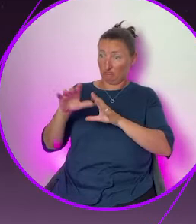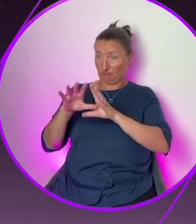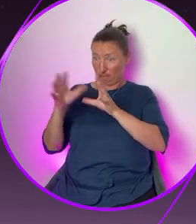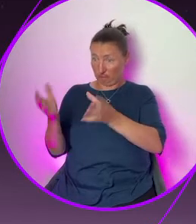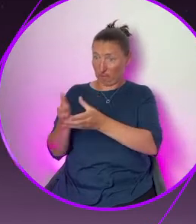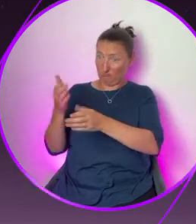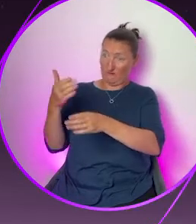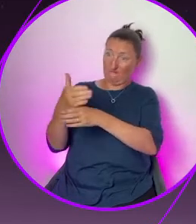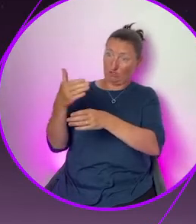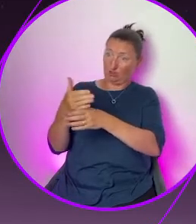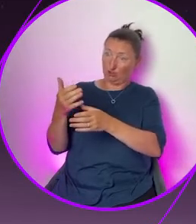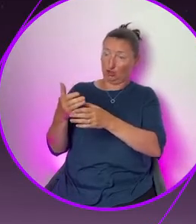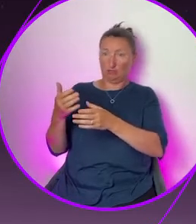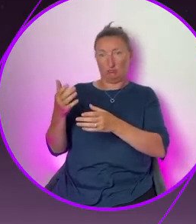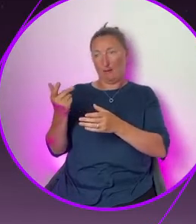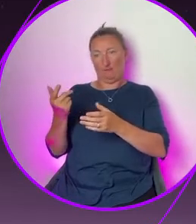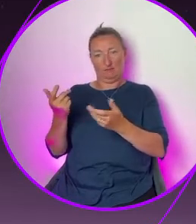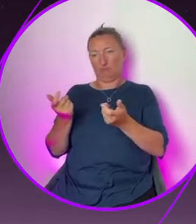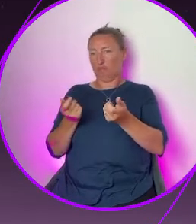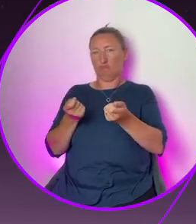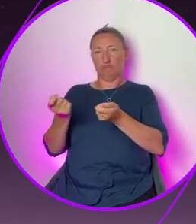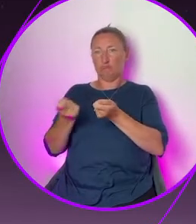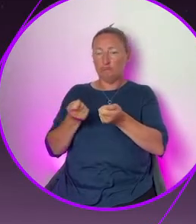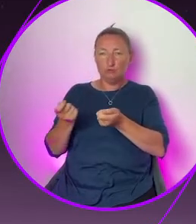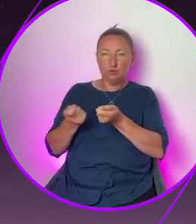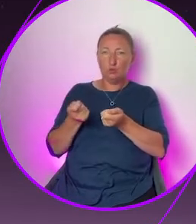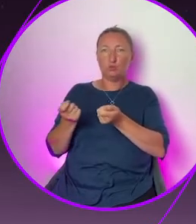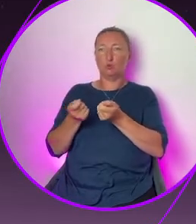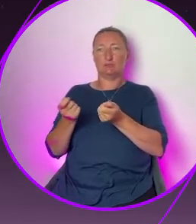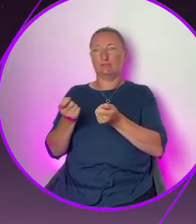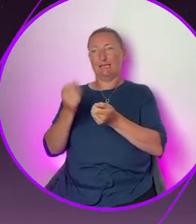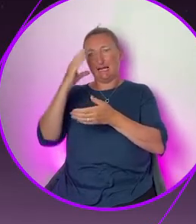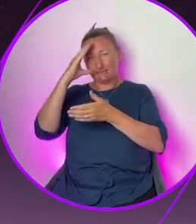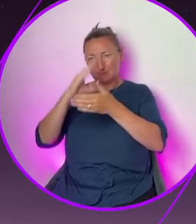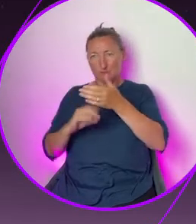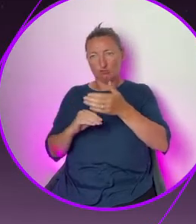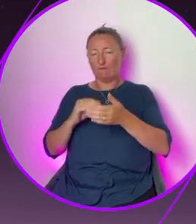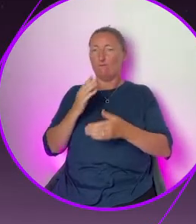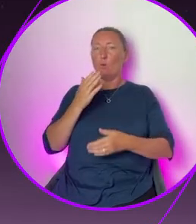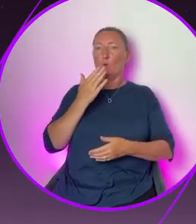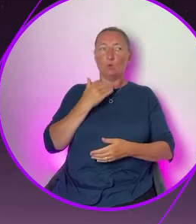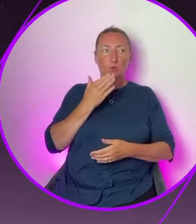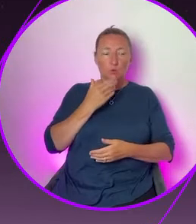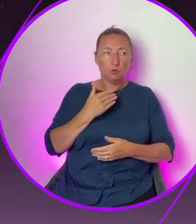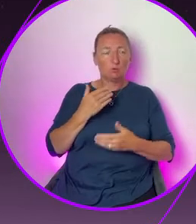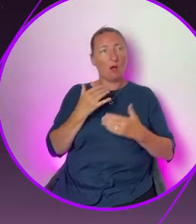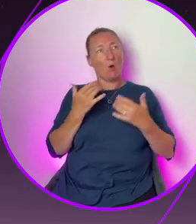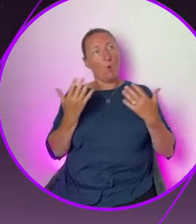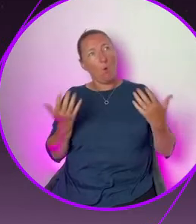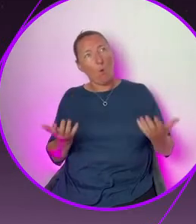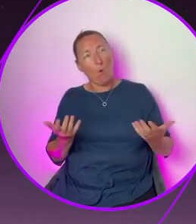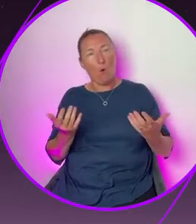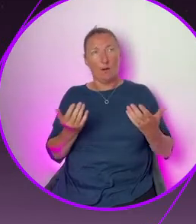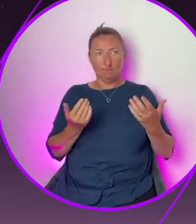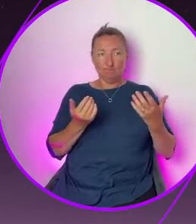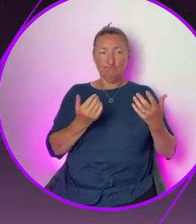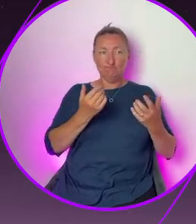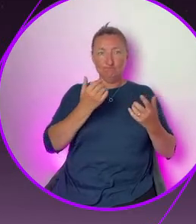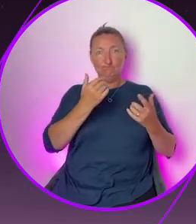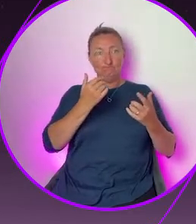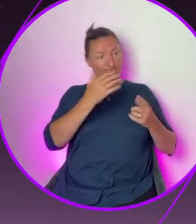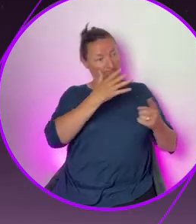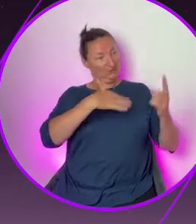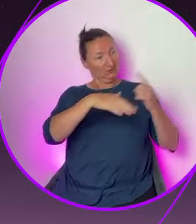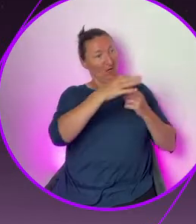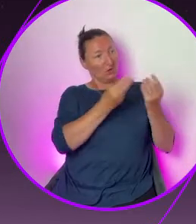deliver, such as producing engaging experiences to audiences, or producing societal resources